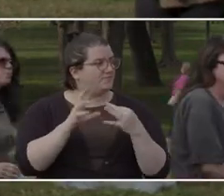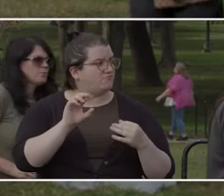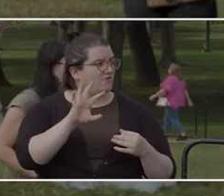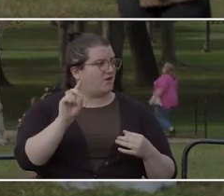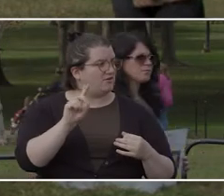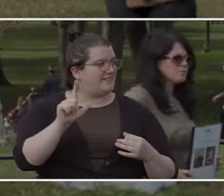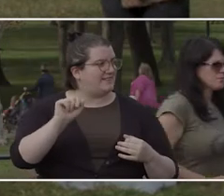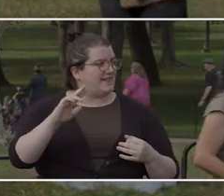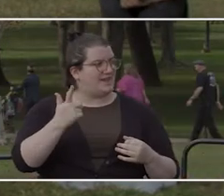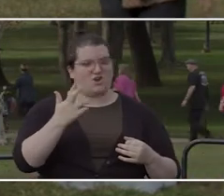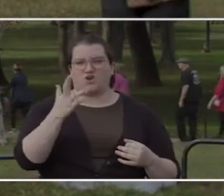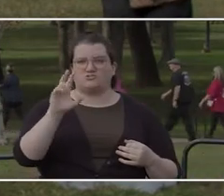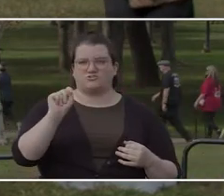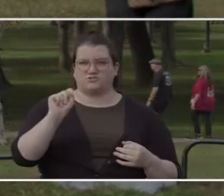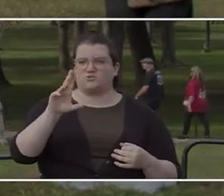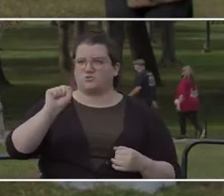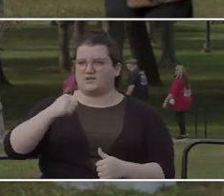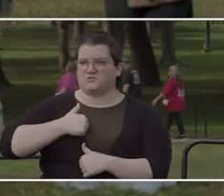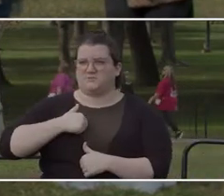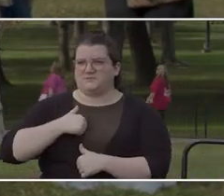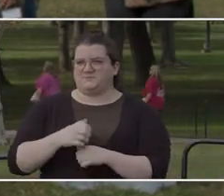Lane Hart, U.S. Army.